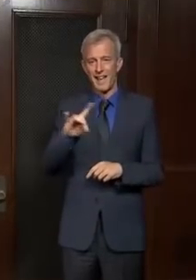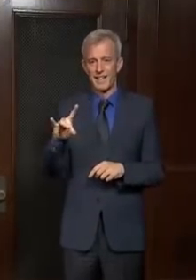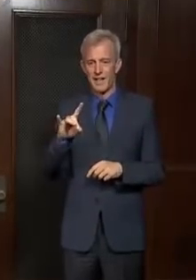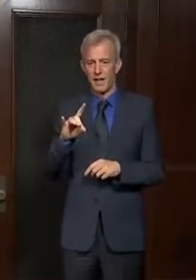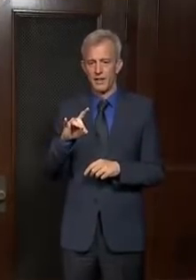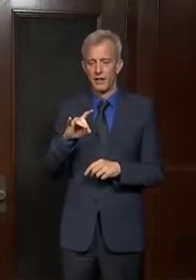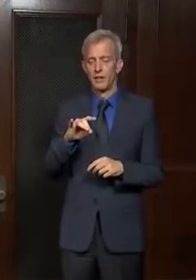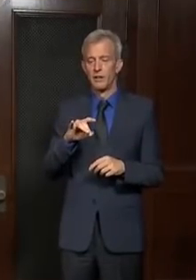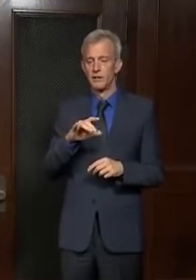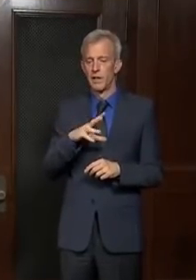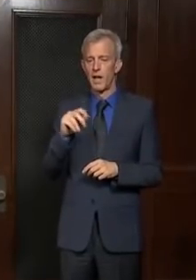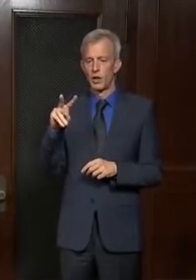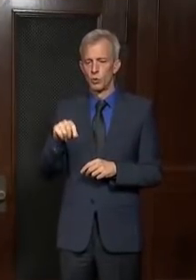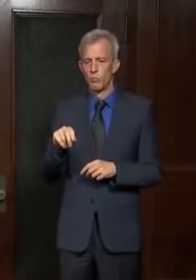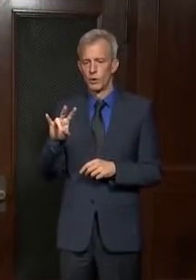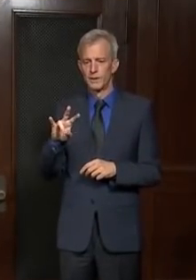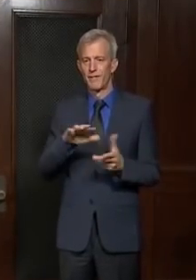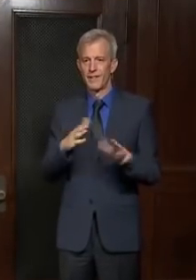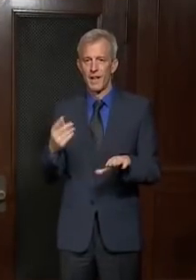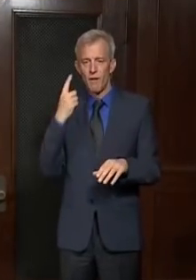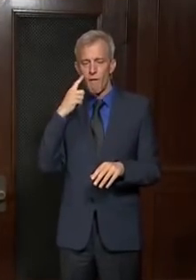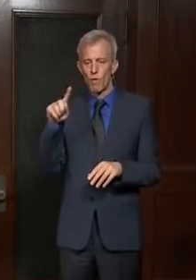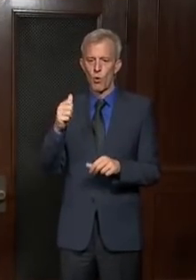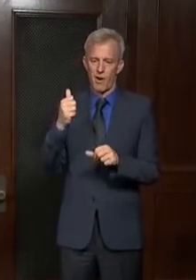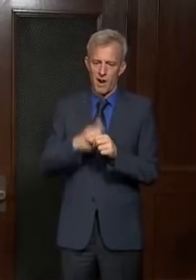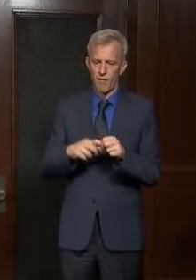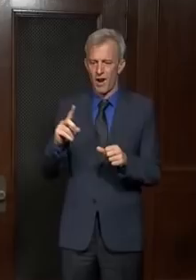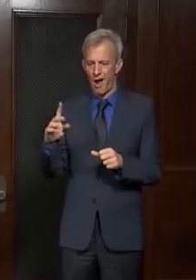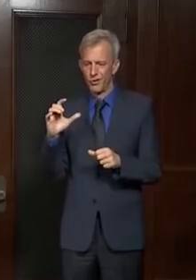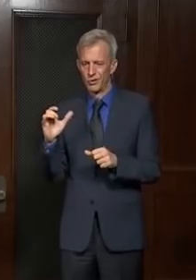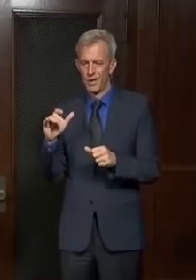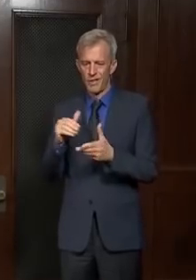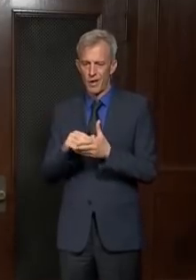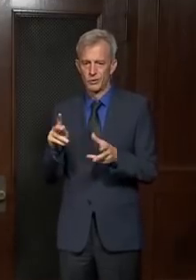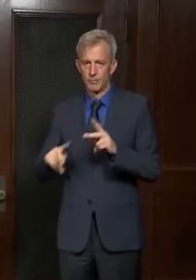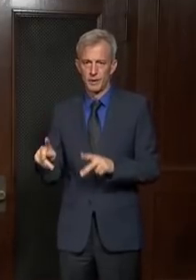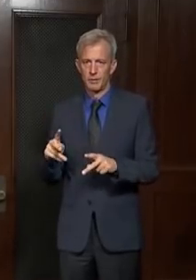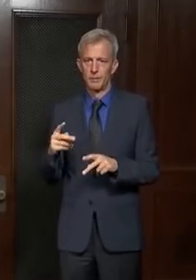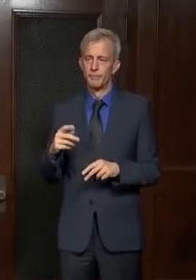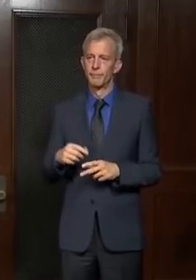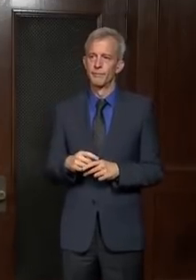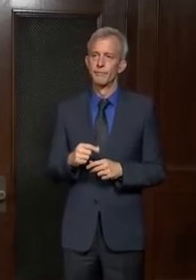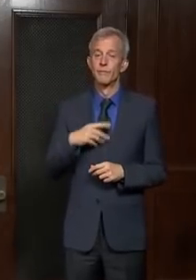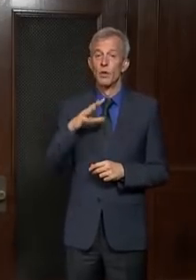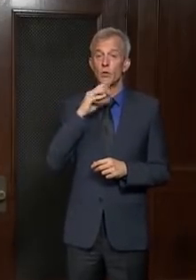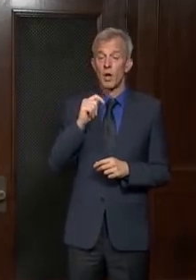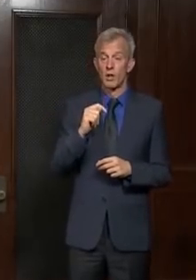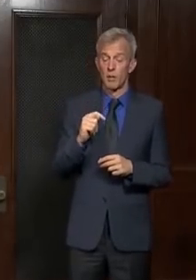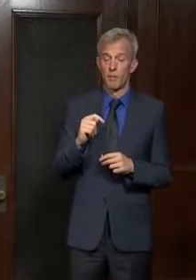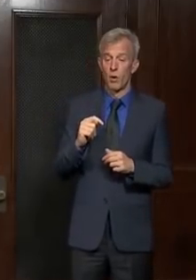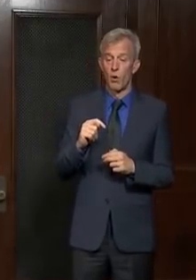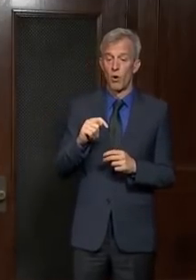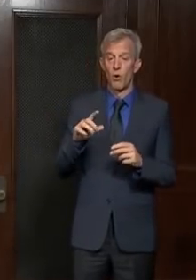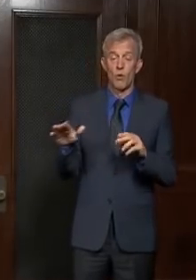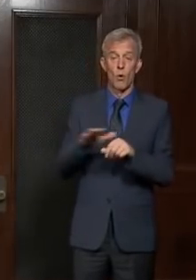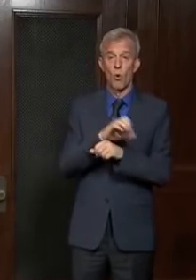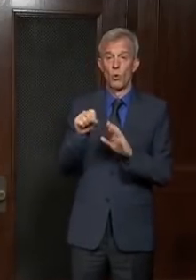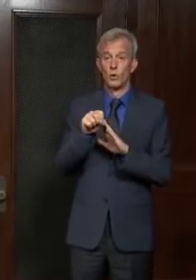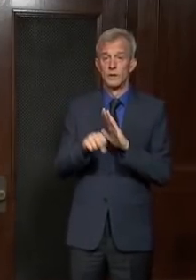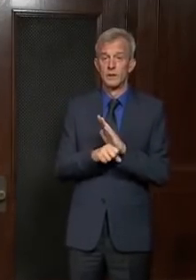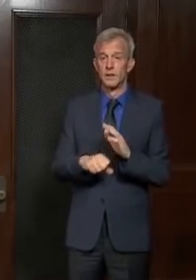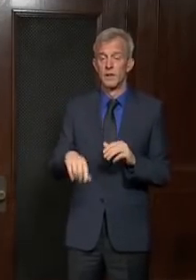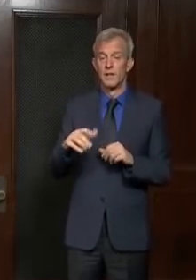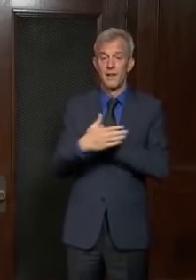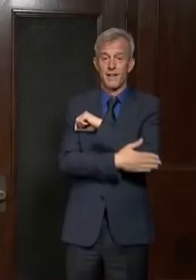deaths for every 100,000 people. Put differently, we're about 40% of statewide cases here in LA County, LA City